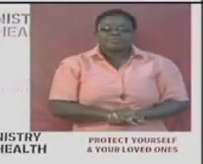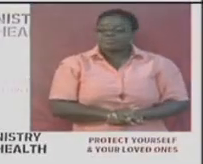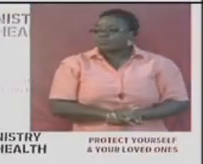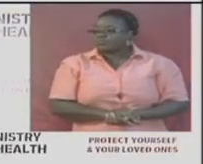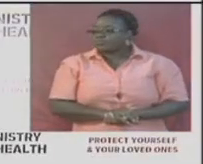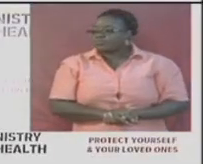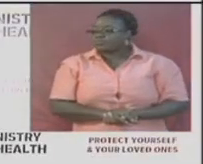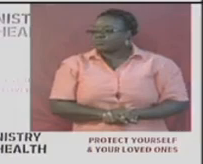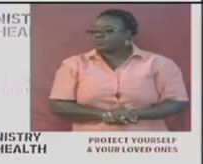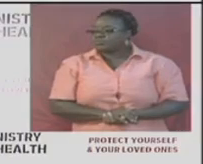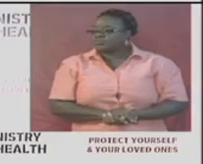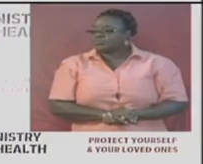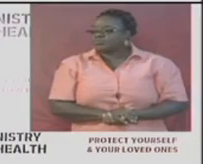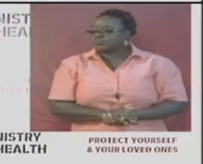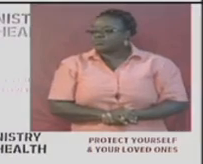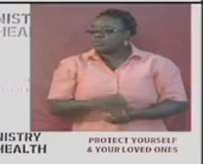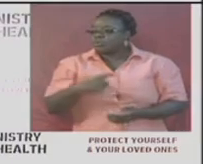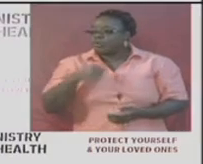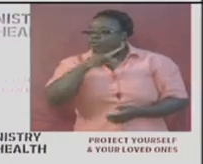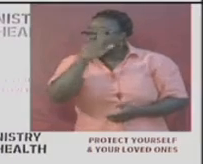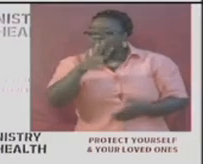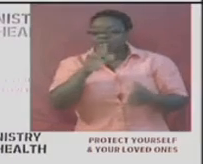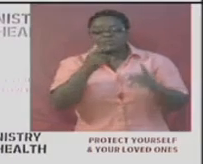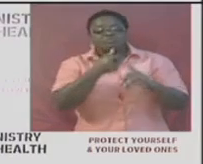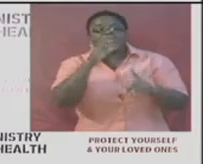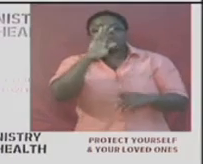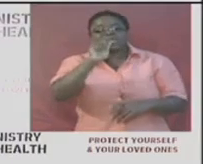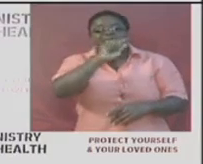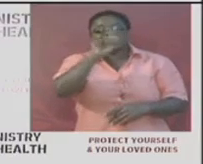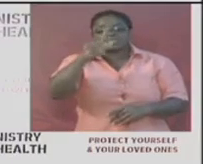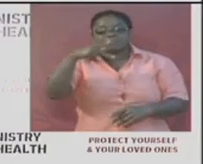a follow-up question from AZP News.